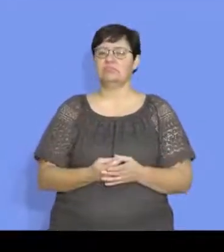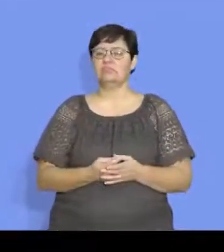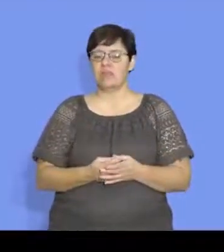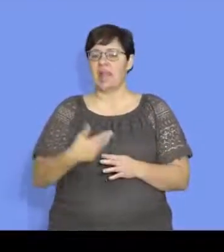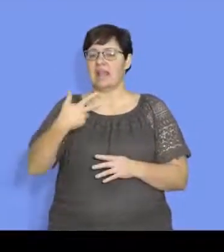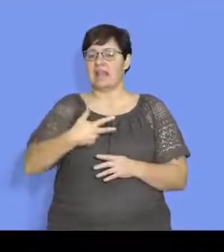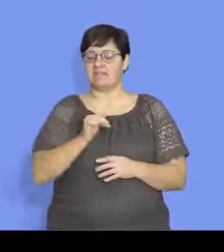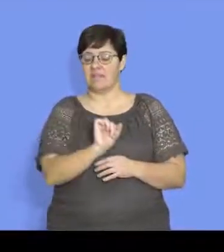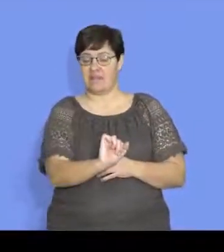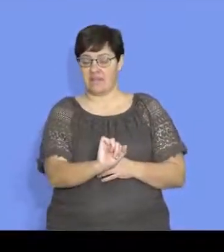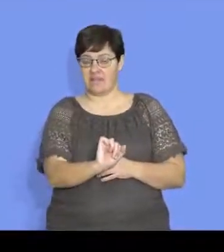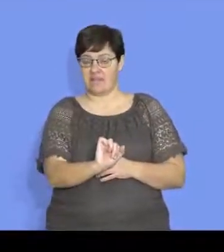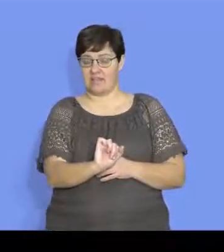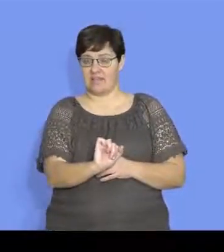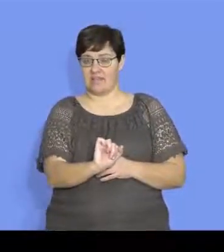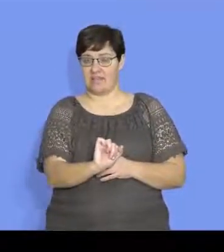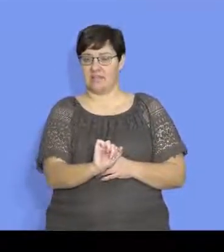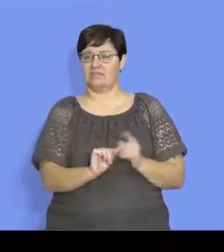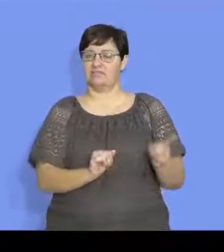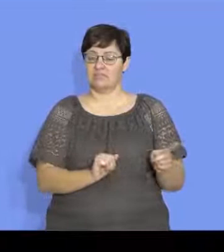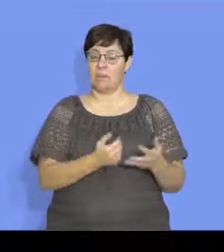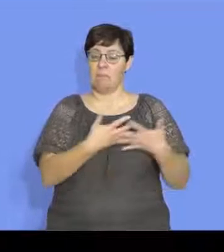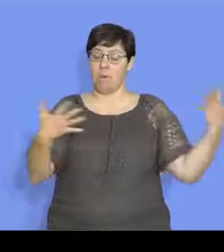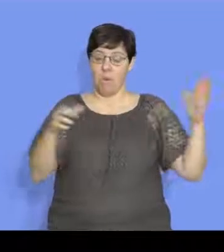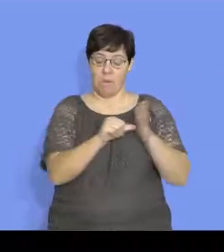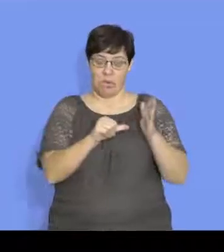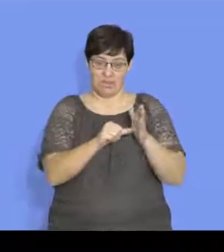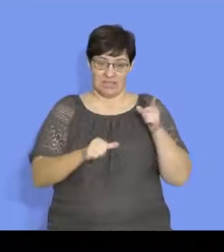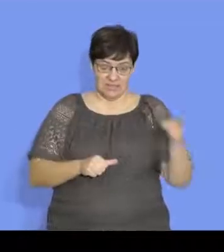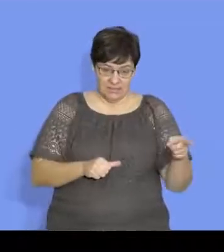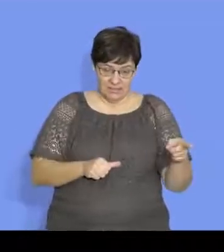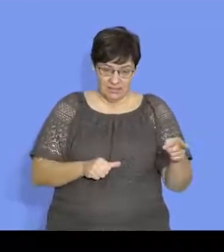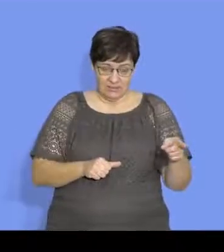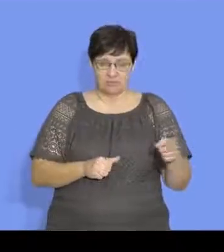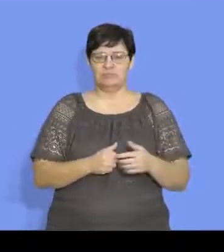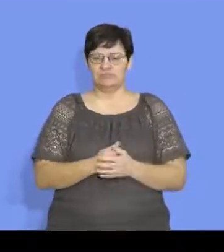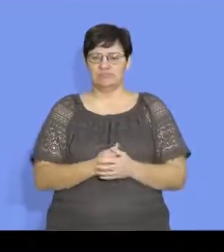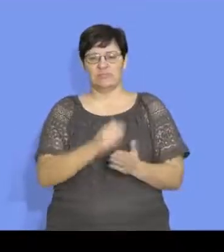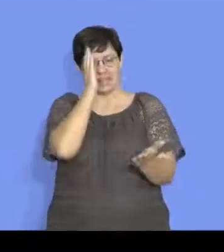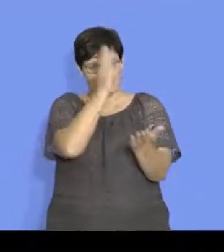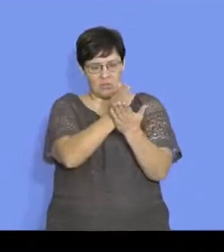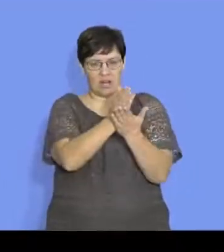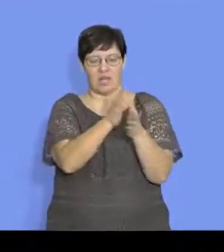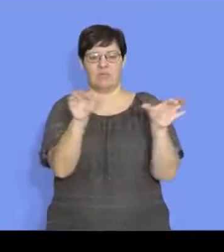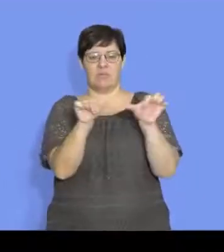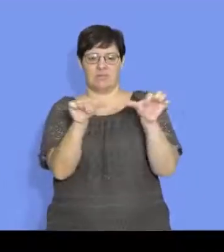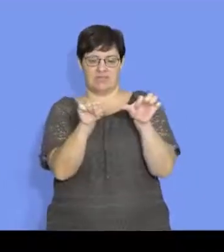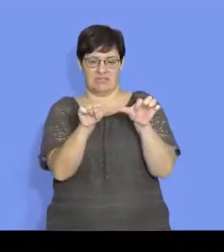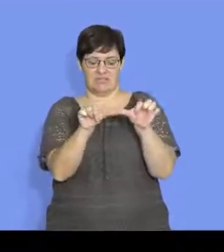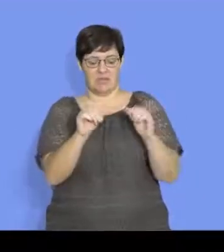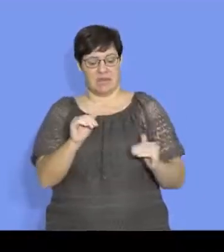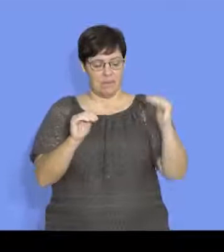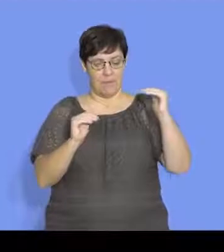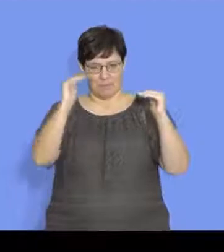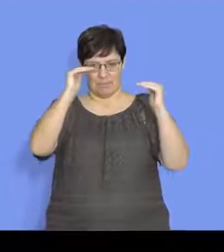these in terms of the most important one, the most useful one, is a directly proportional relationship. We've also spoken